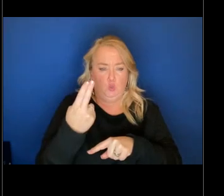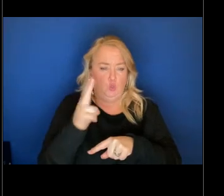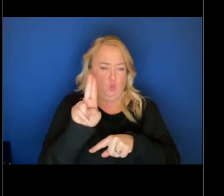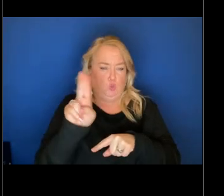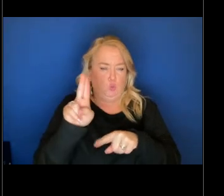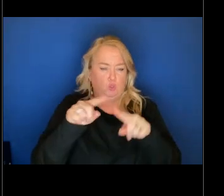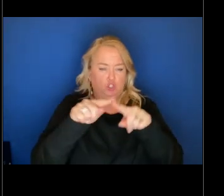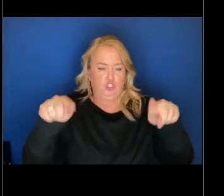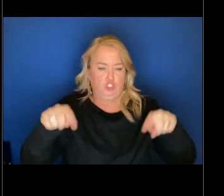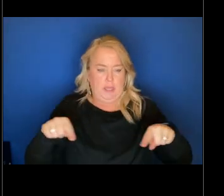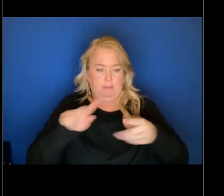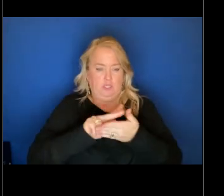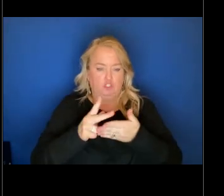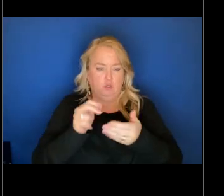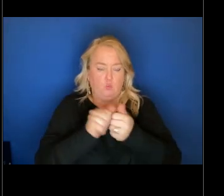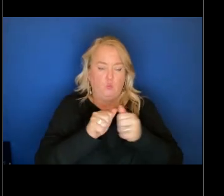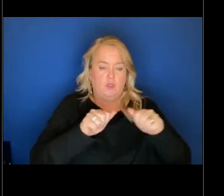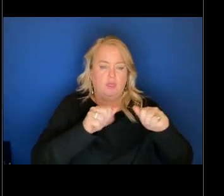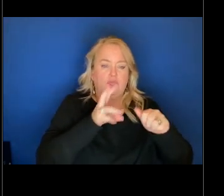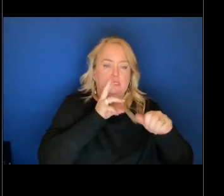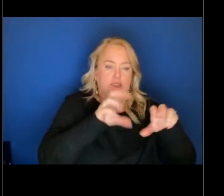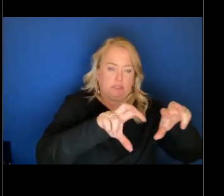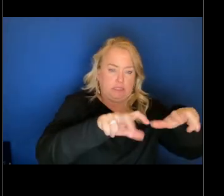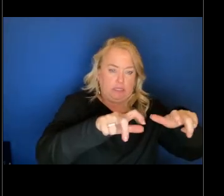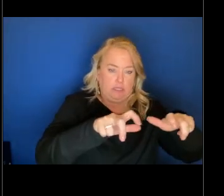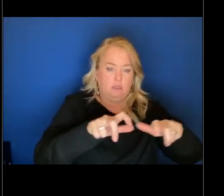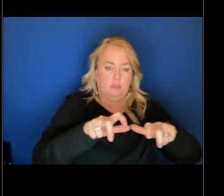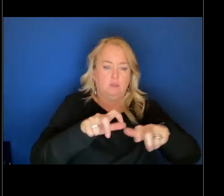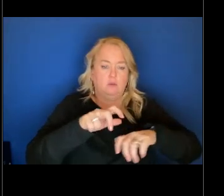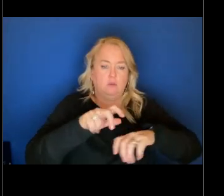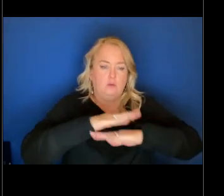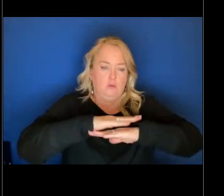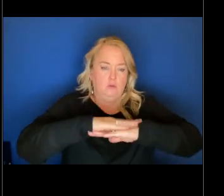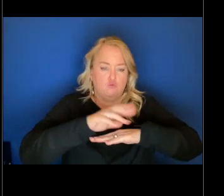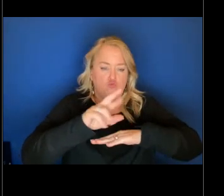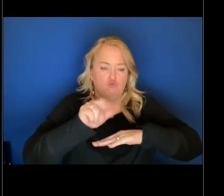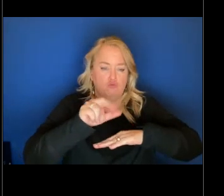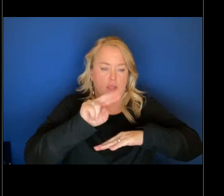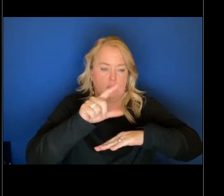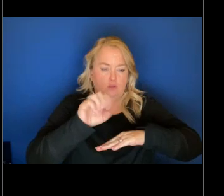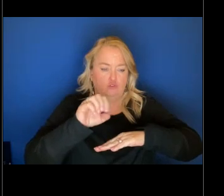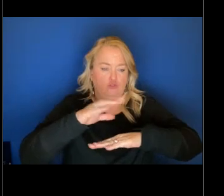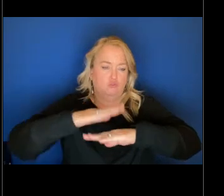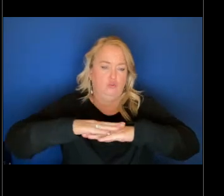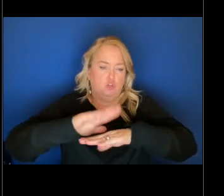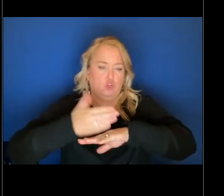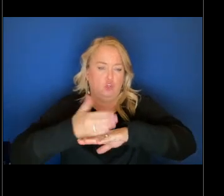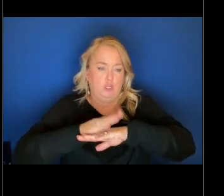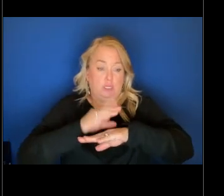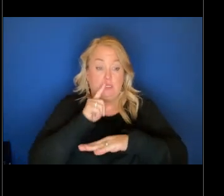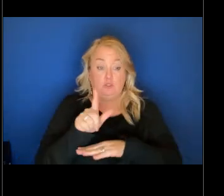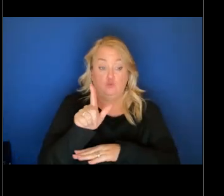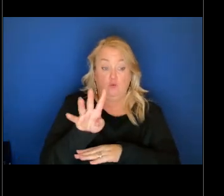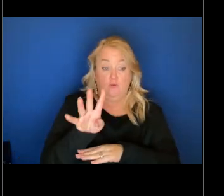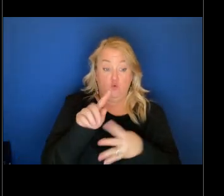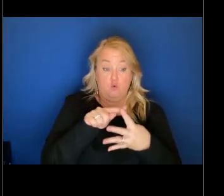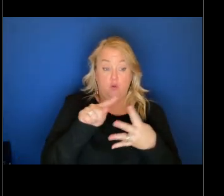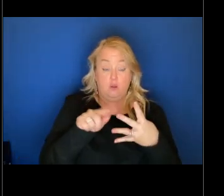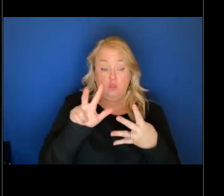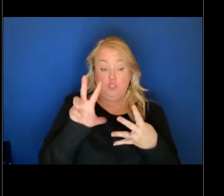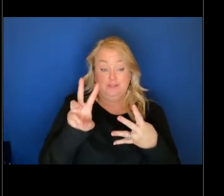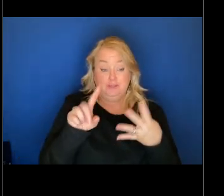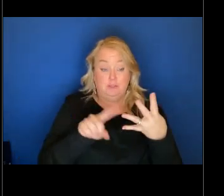with a sink, range, or cooktop at its base? Is that A, 24 inches, B, 36